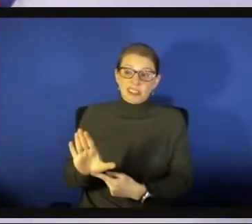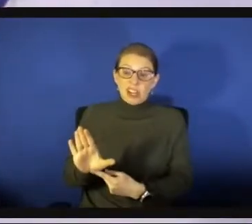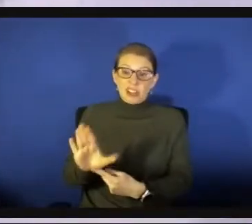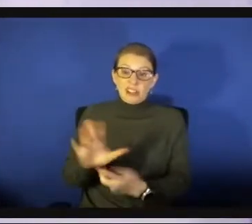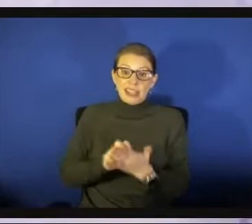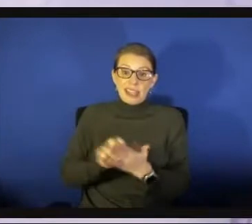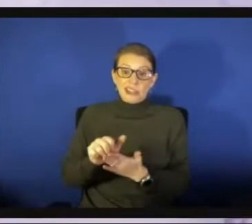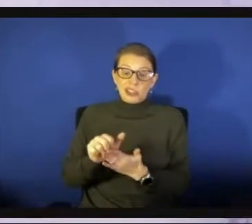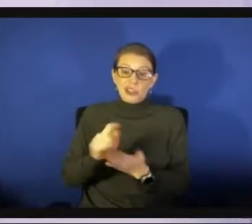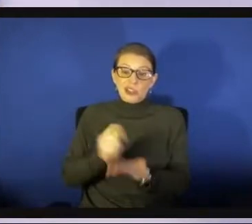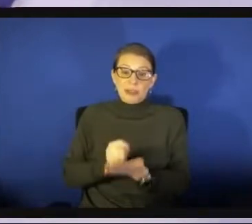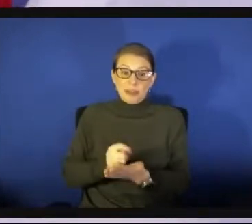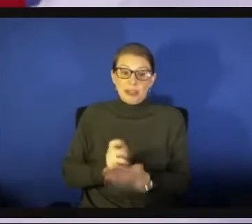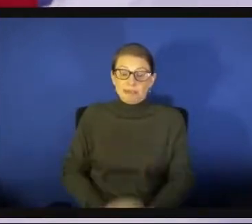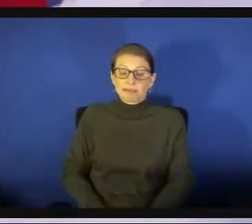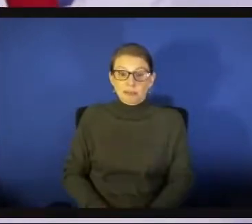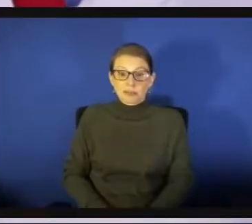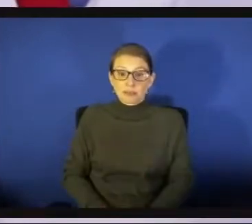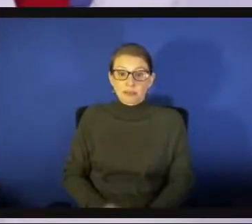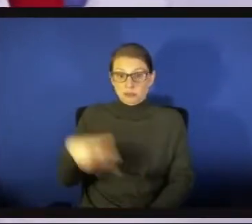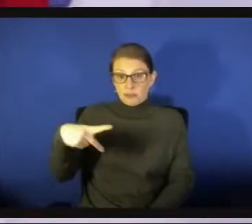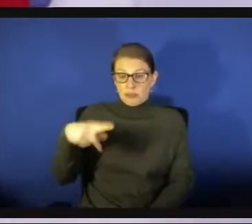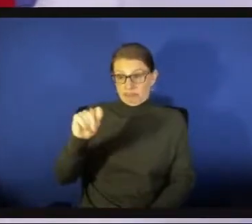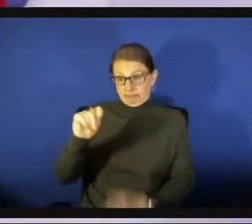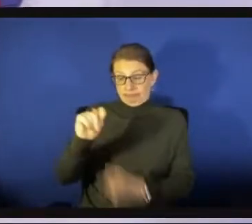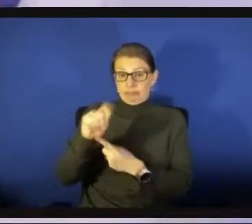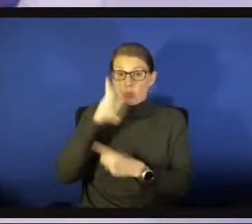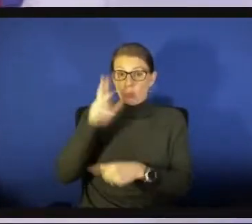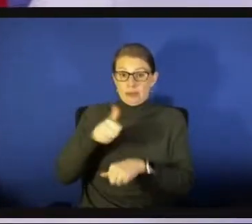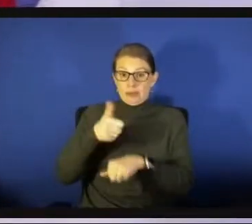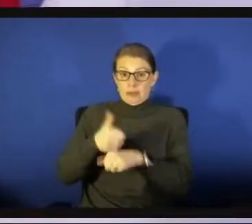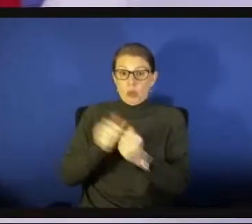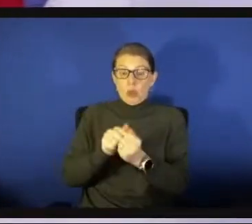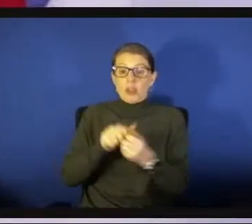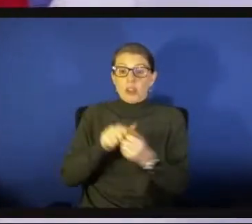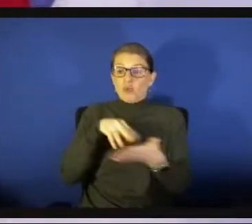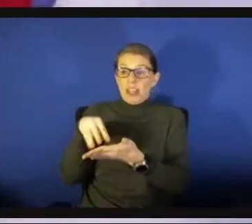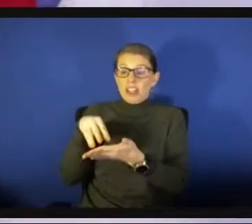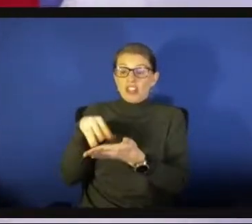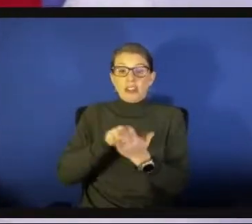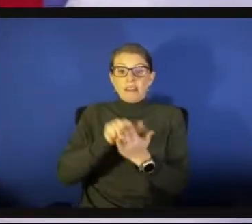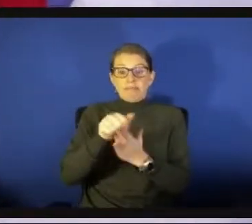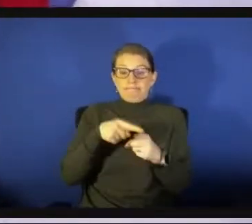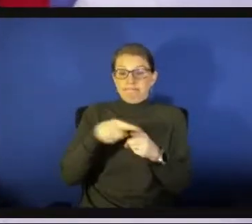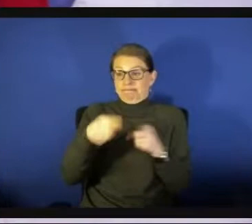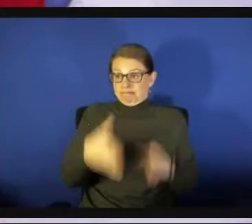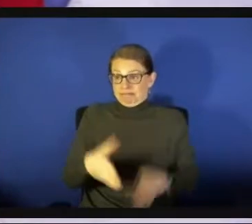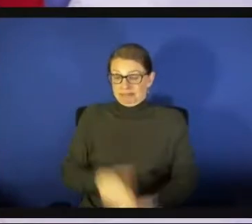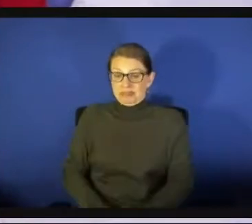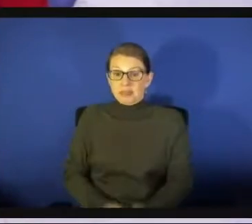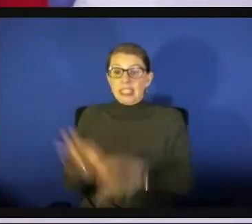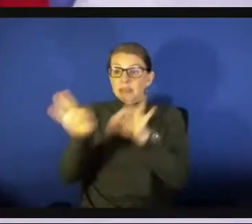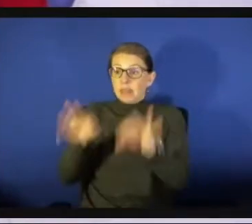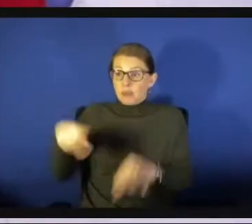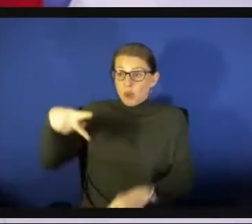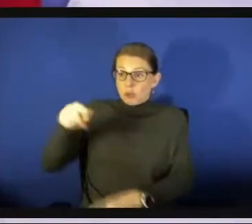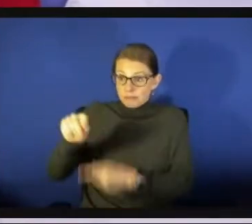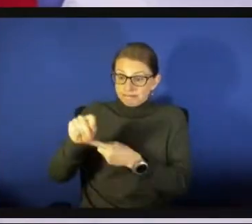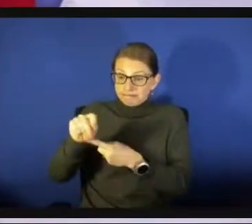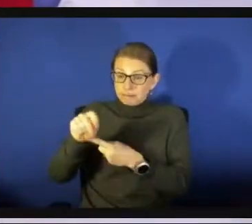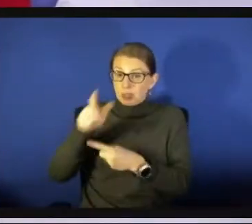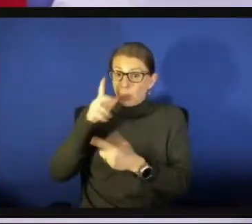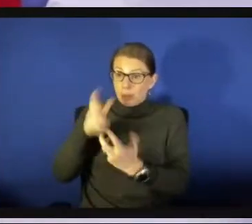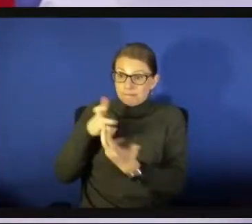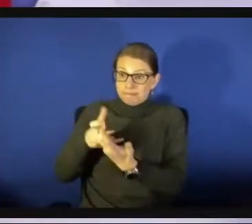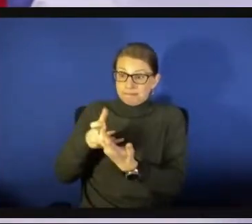they will, when it comes to proton, they'll get them set up with a radiation oncologist that will discuss how proton plays a role in their therapy and what that means